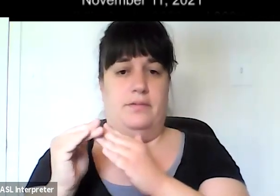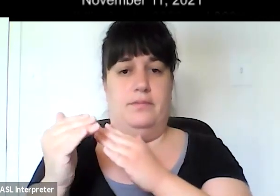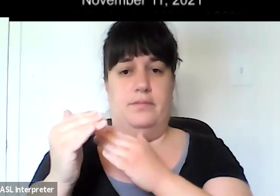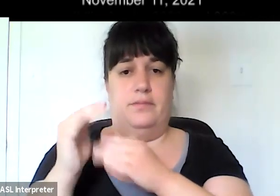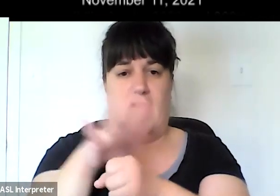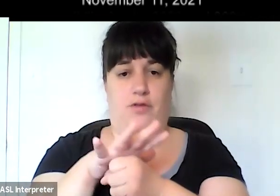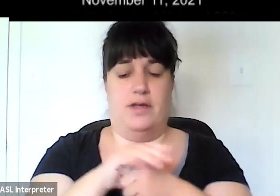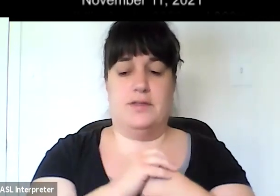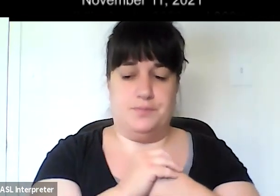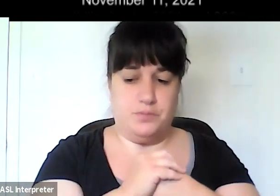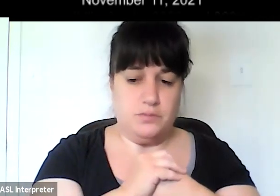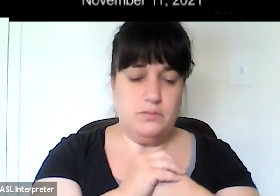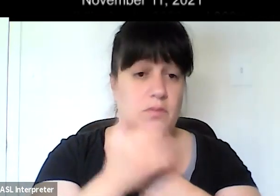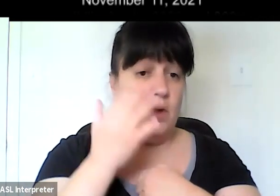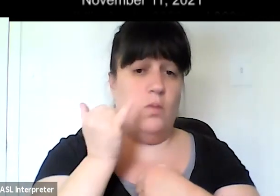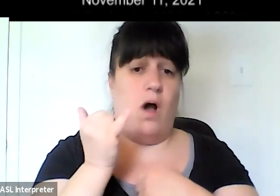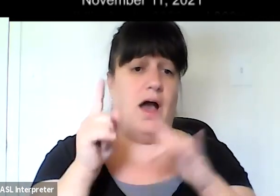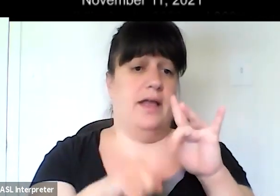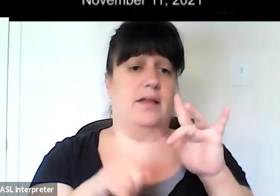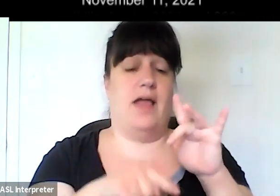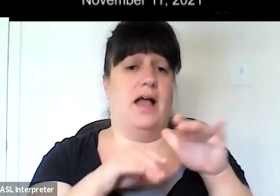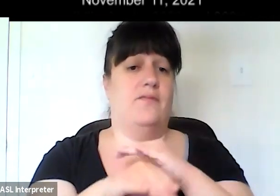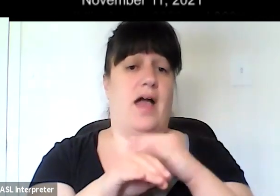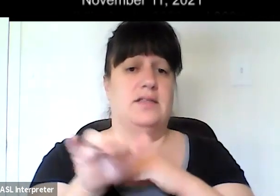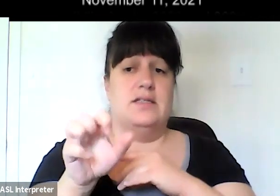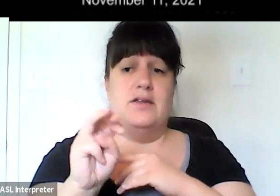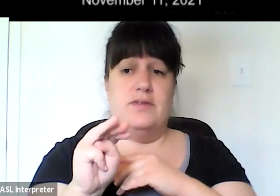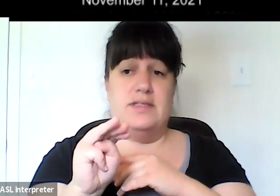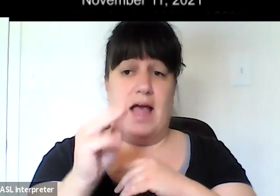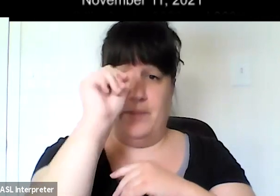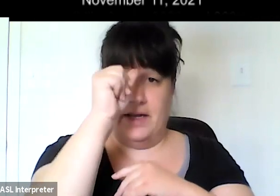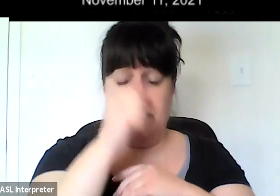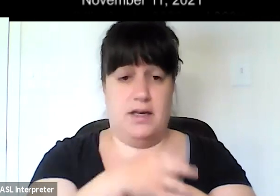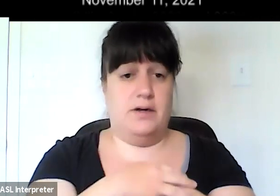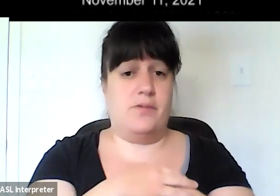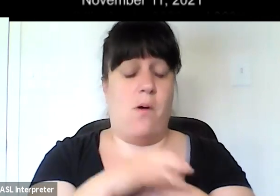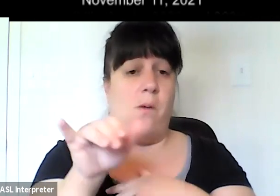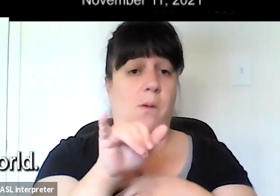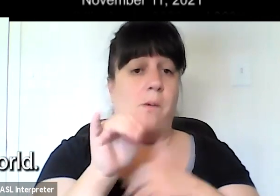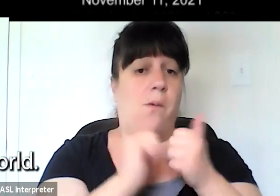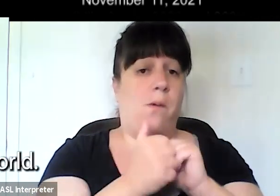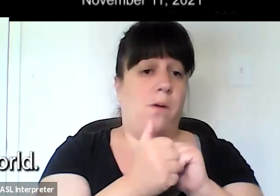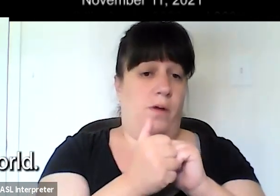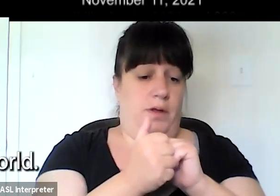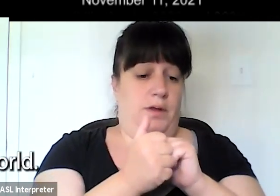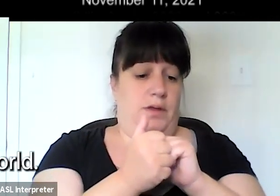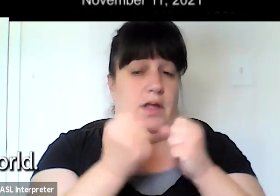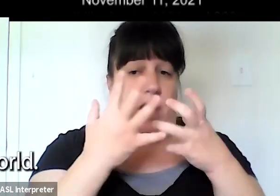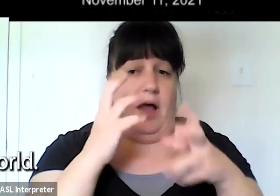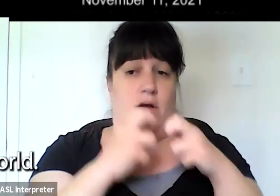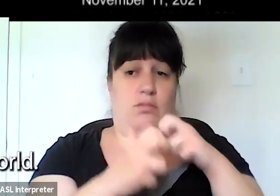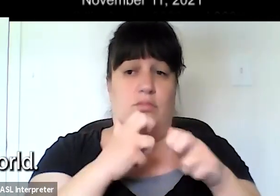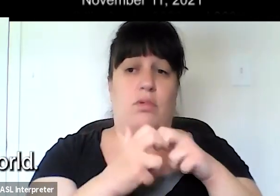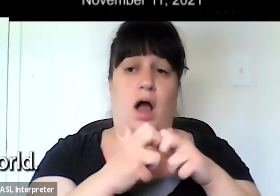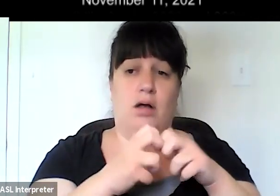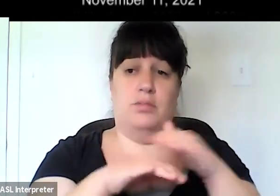So why is there a lack of access to STEM in India? Well, similar to how there's a lot of problems in accessibility in